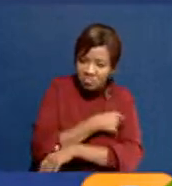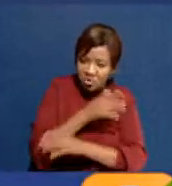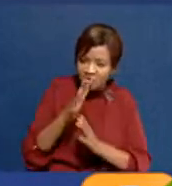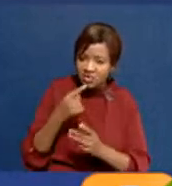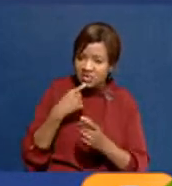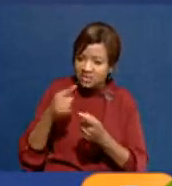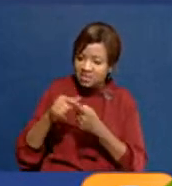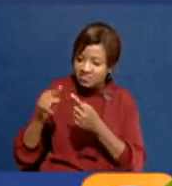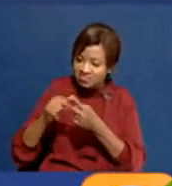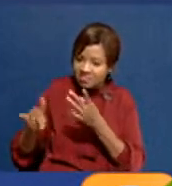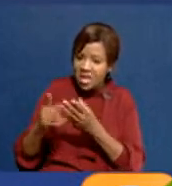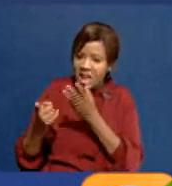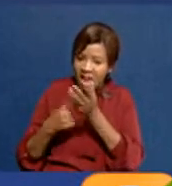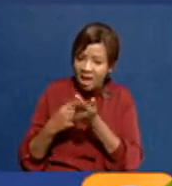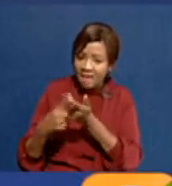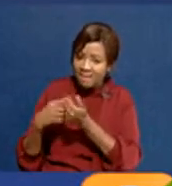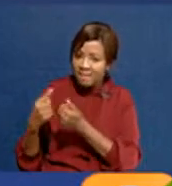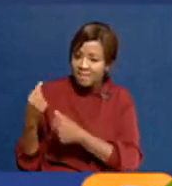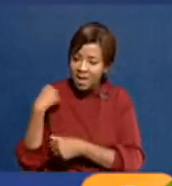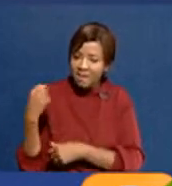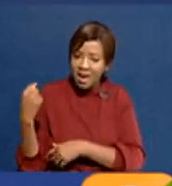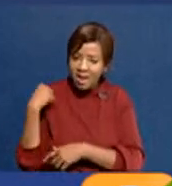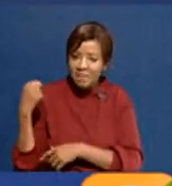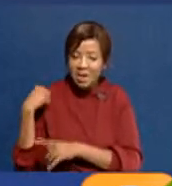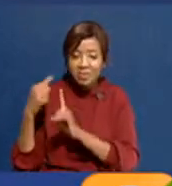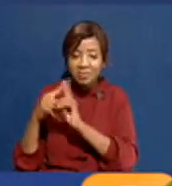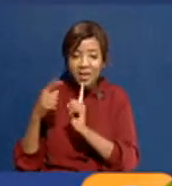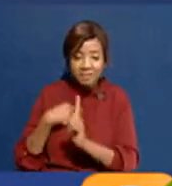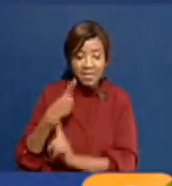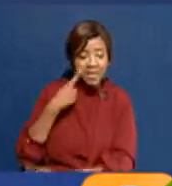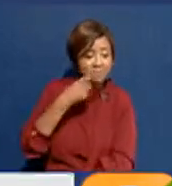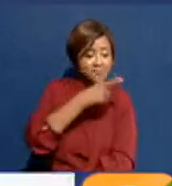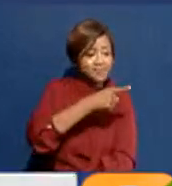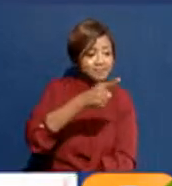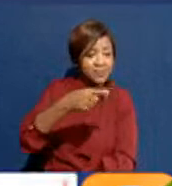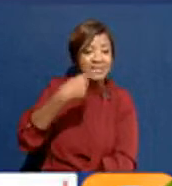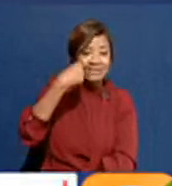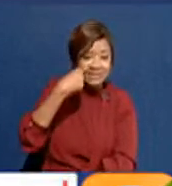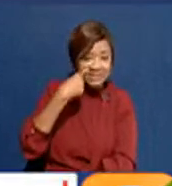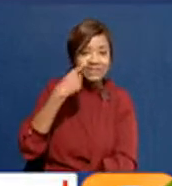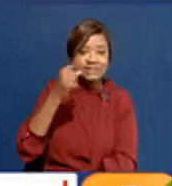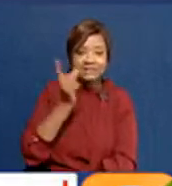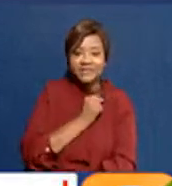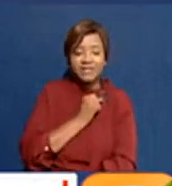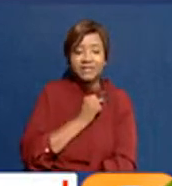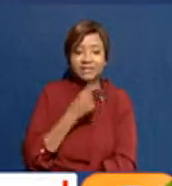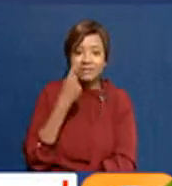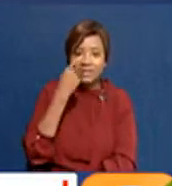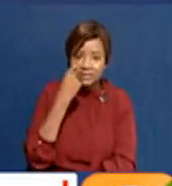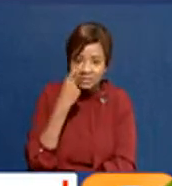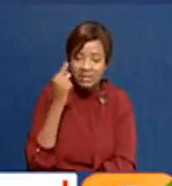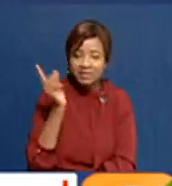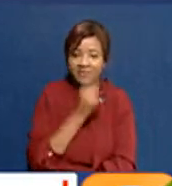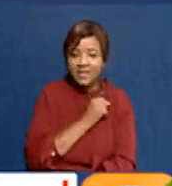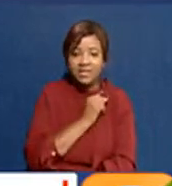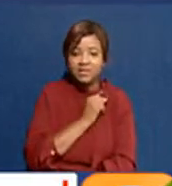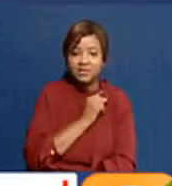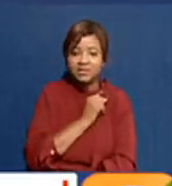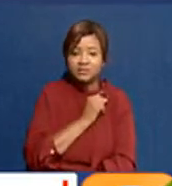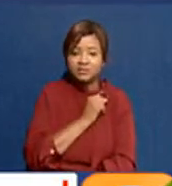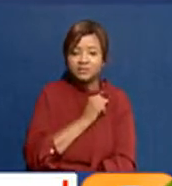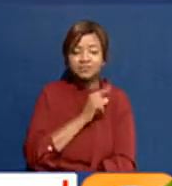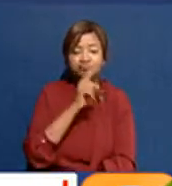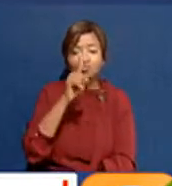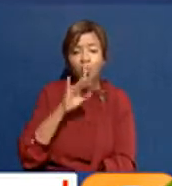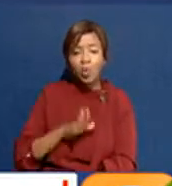about solutions, you know, Kenya is diverse and no solution fits all. While the lady in Turkana